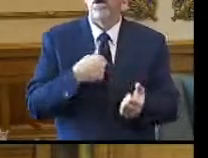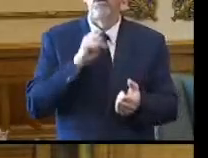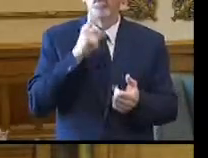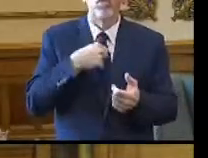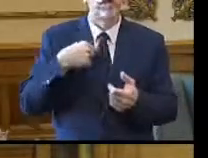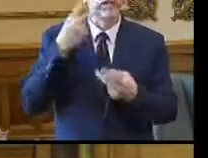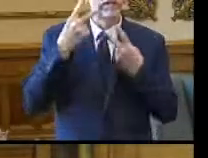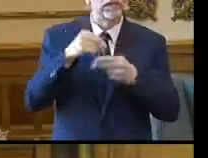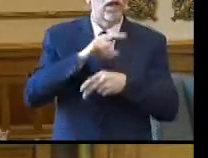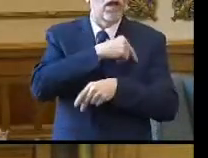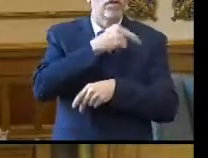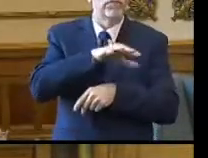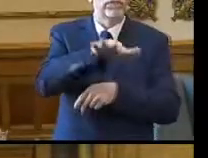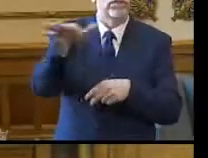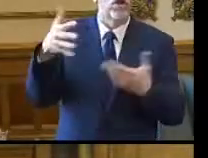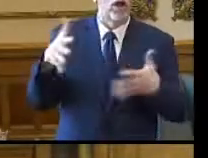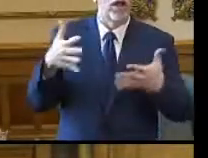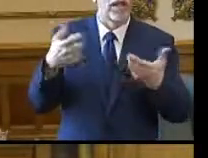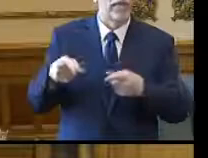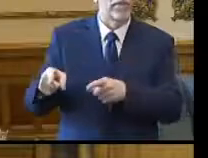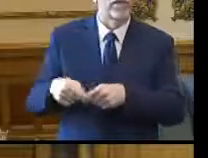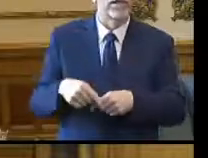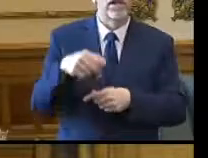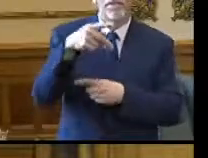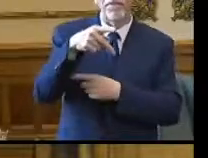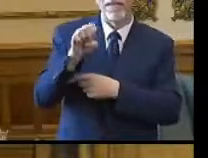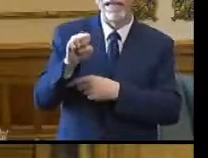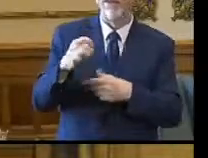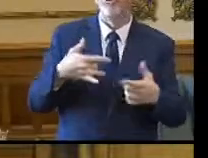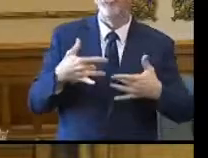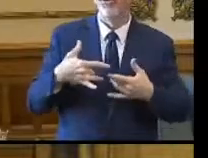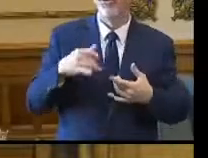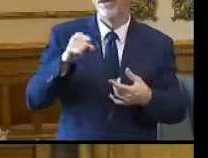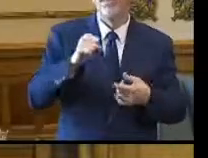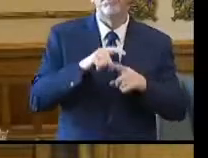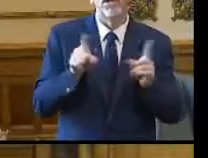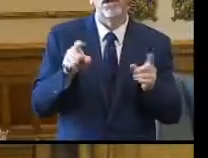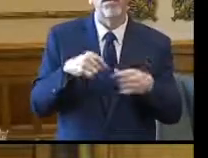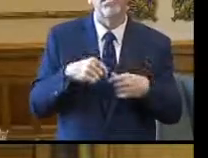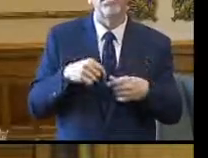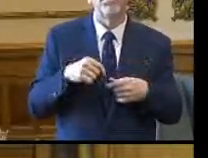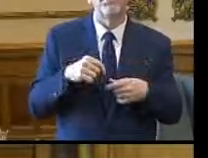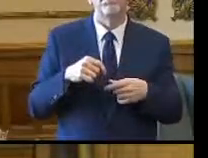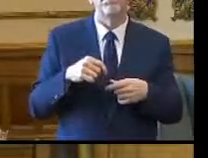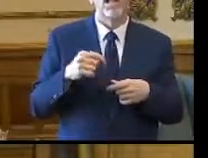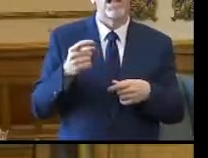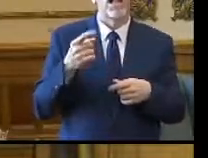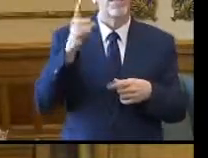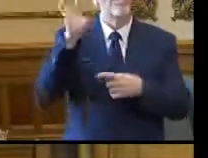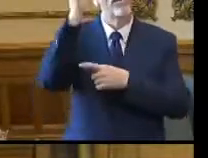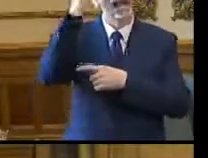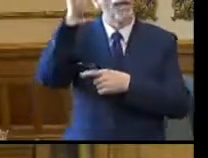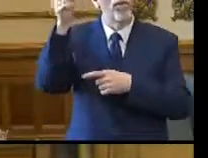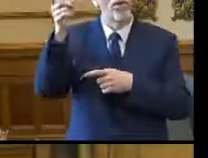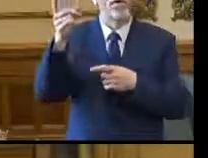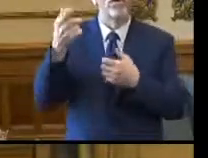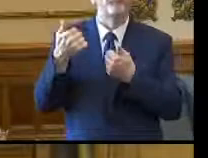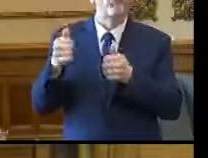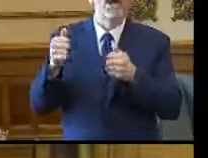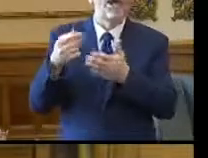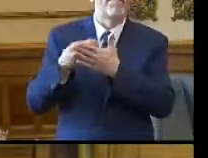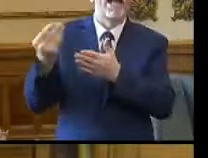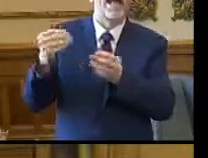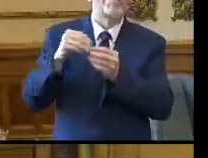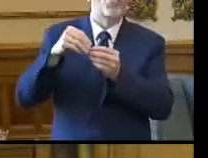seeing our hospital systems do. The PPE is a concern, but I believe that the federal government is trying to buy